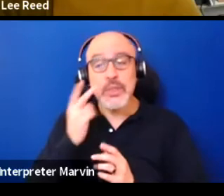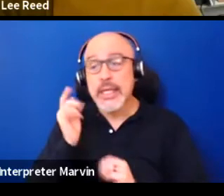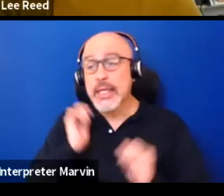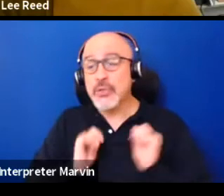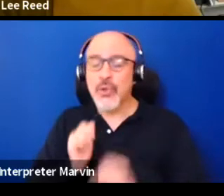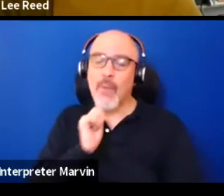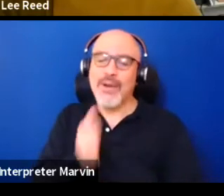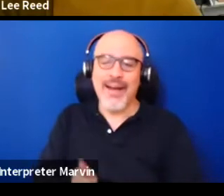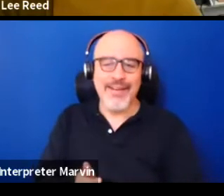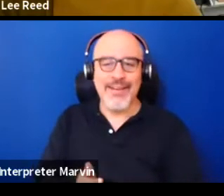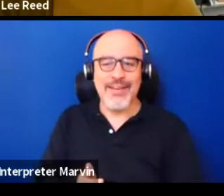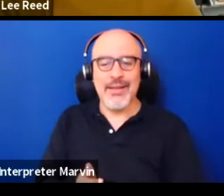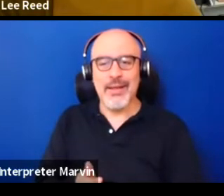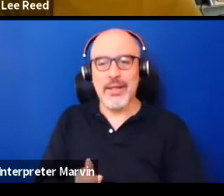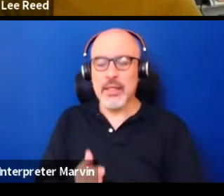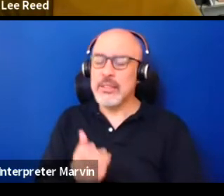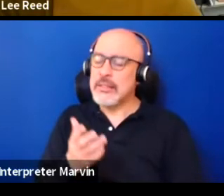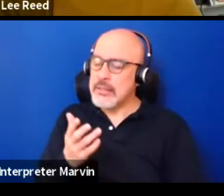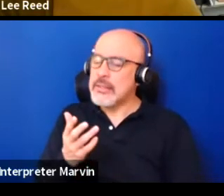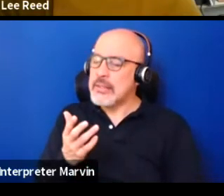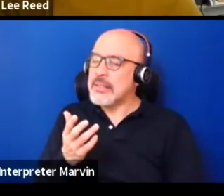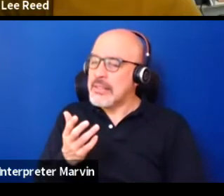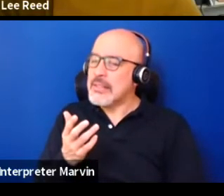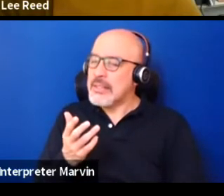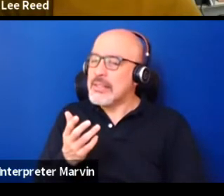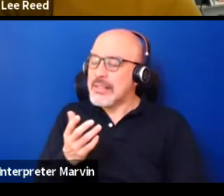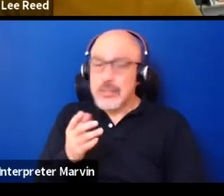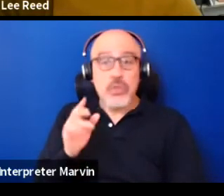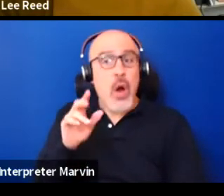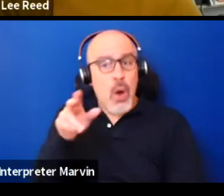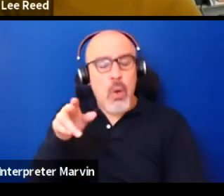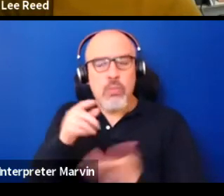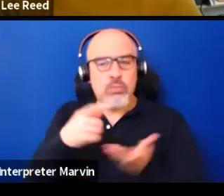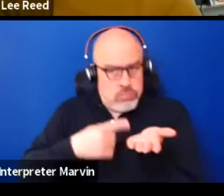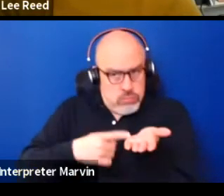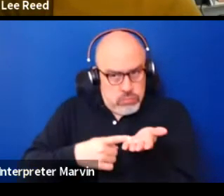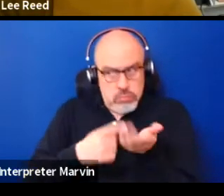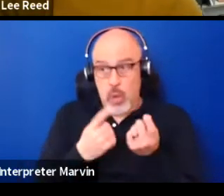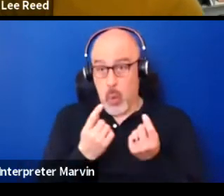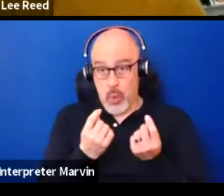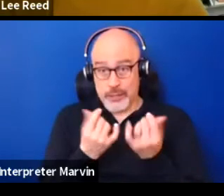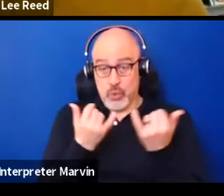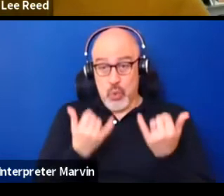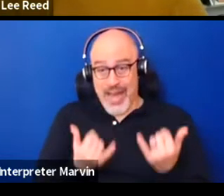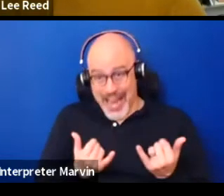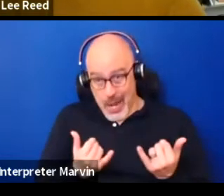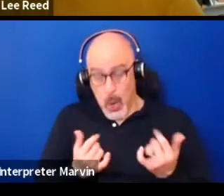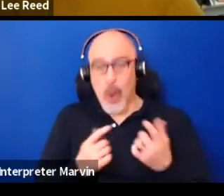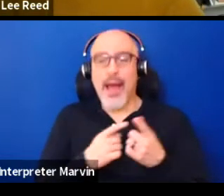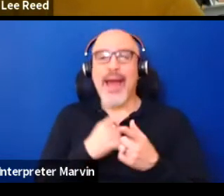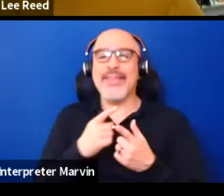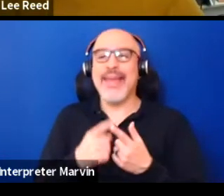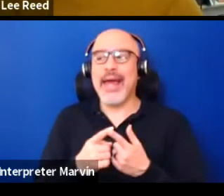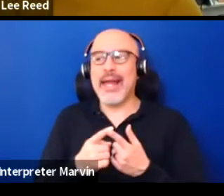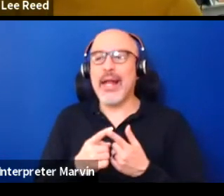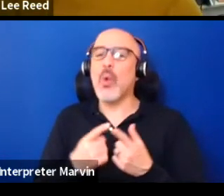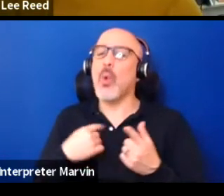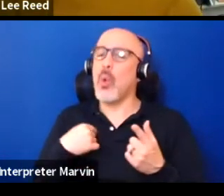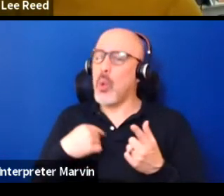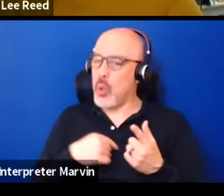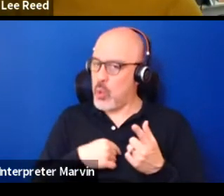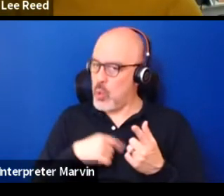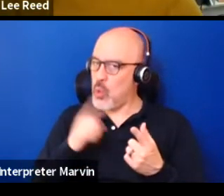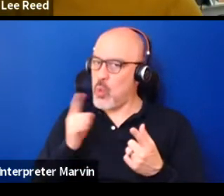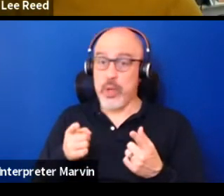So there's a thing of talking about what we can do now. And it is a thing of, we need people across